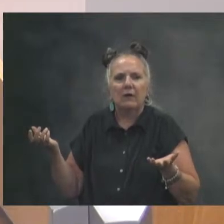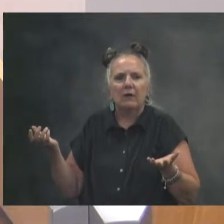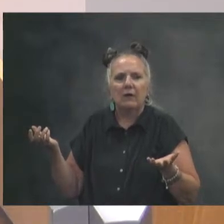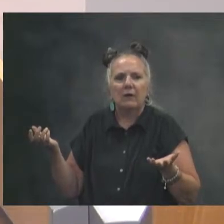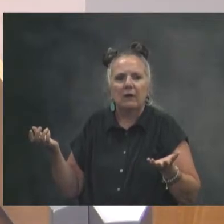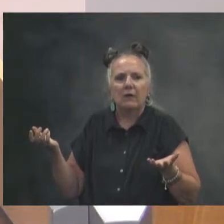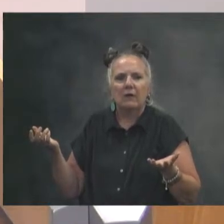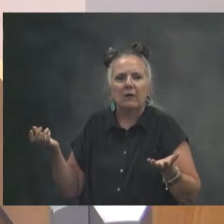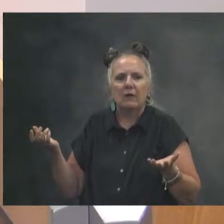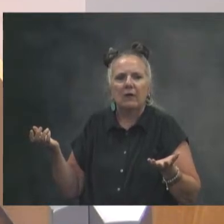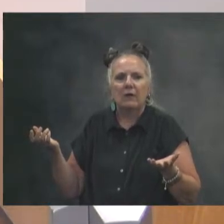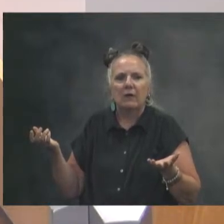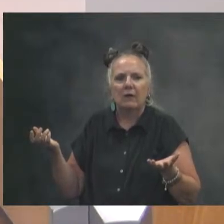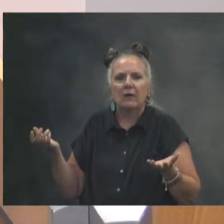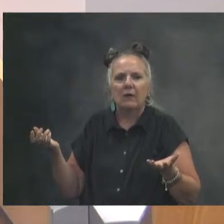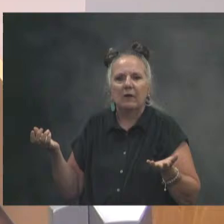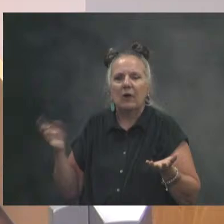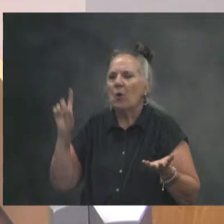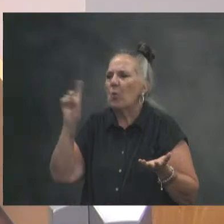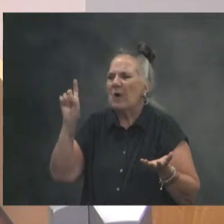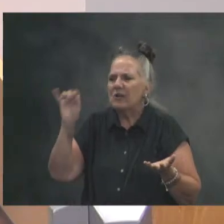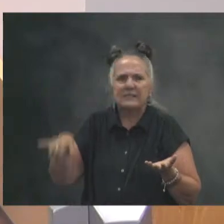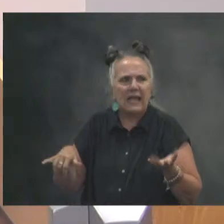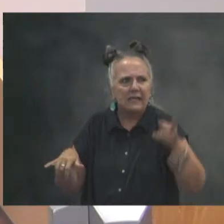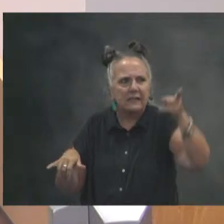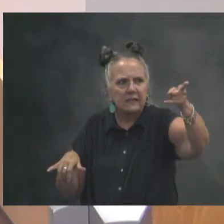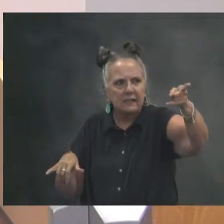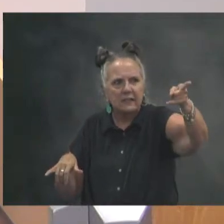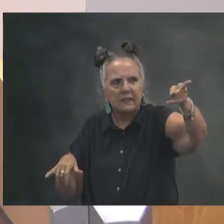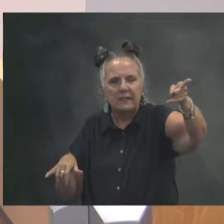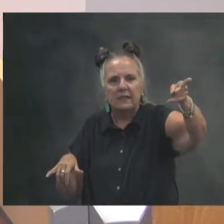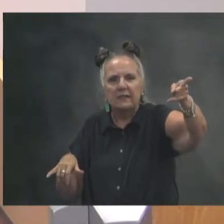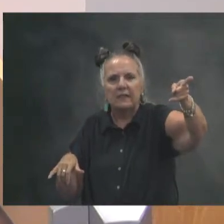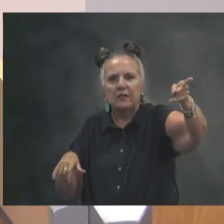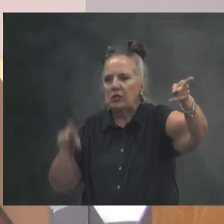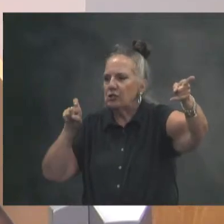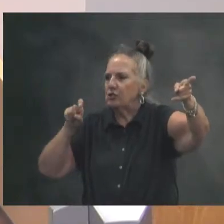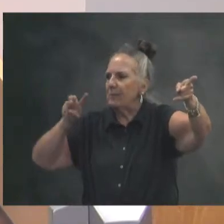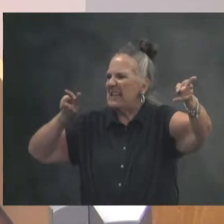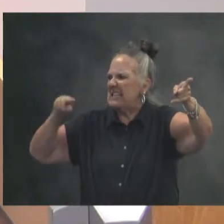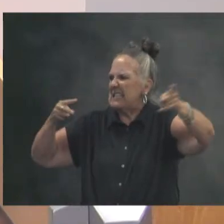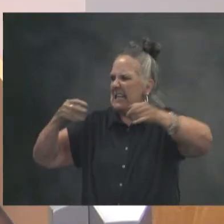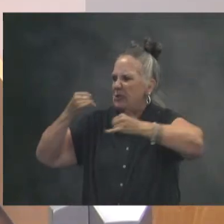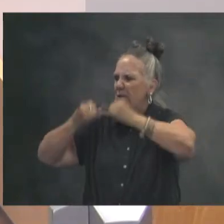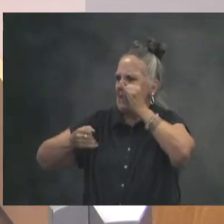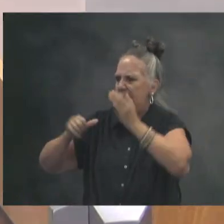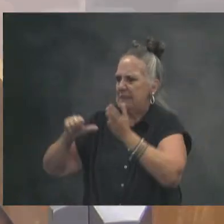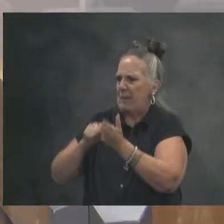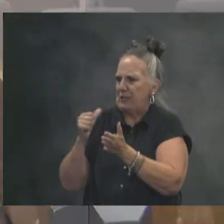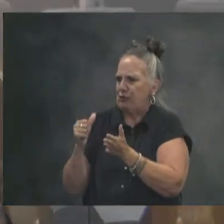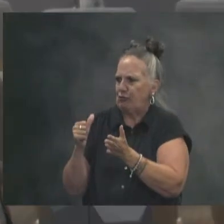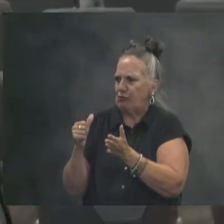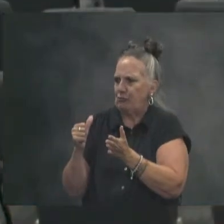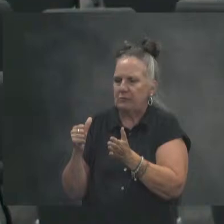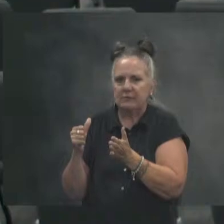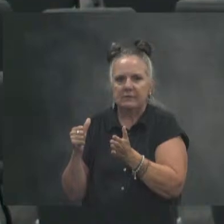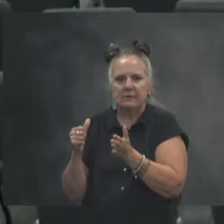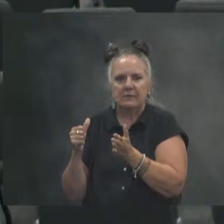This one? No, yes, where is that? What page? It should be the second to the last page.